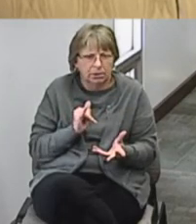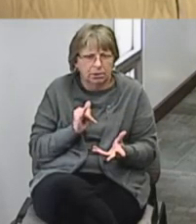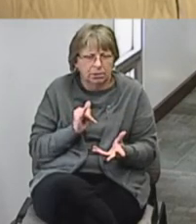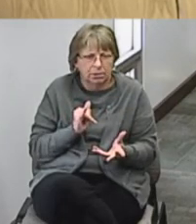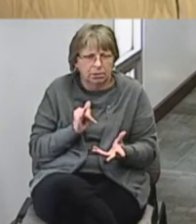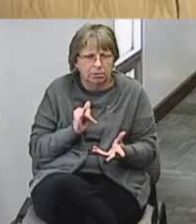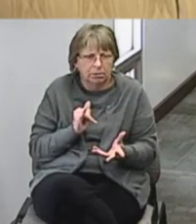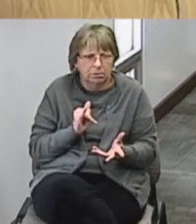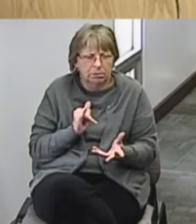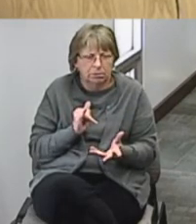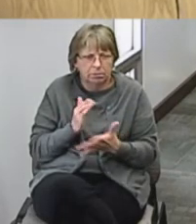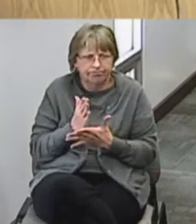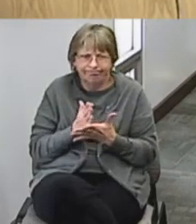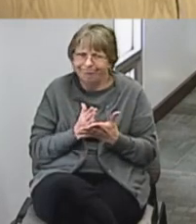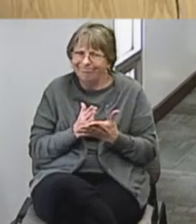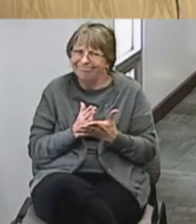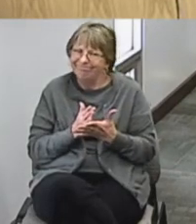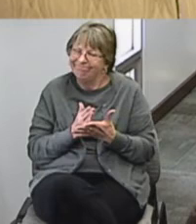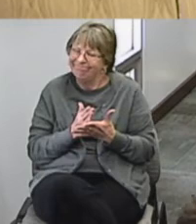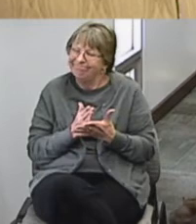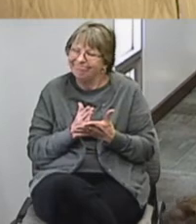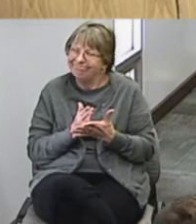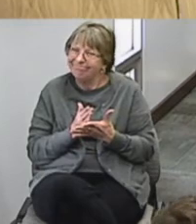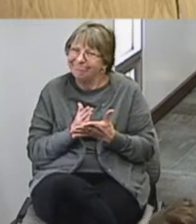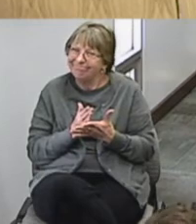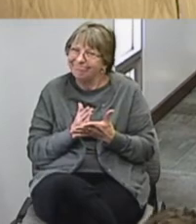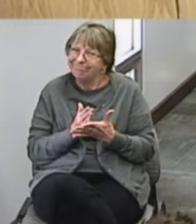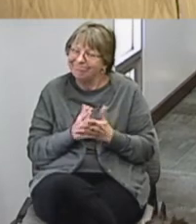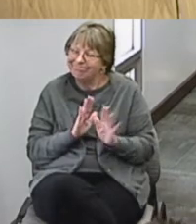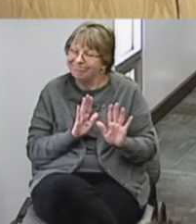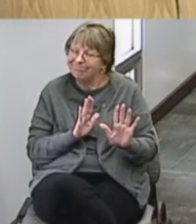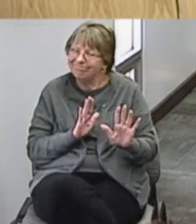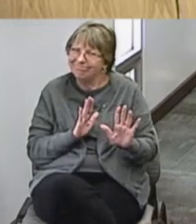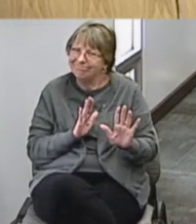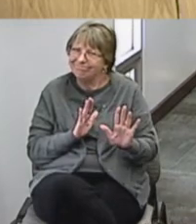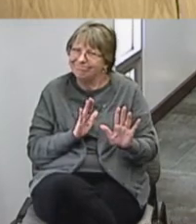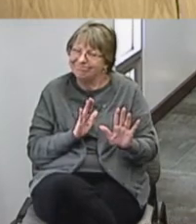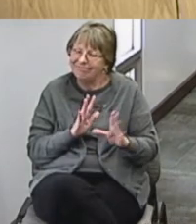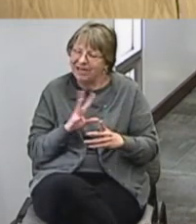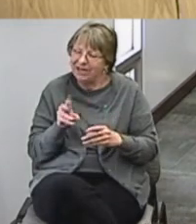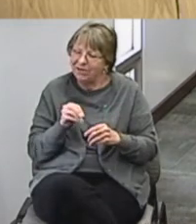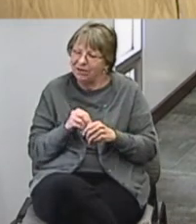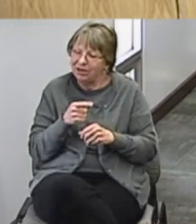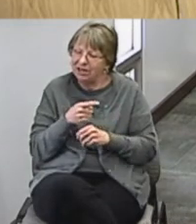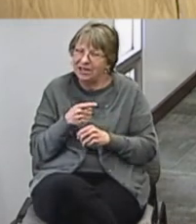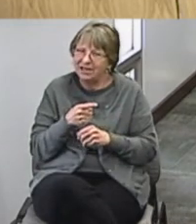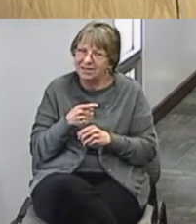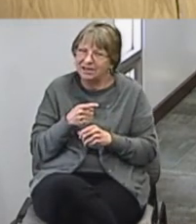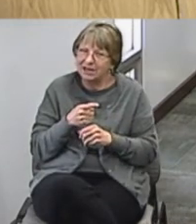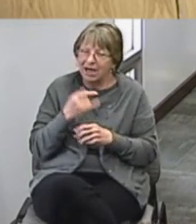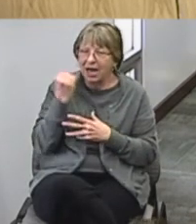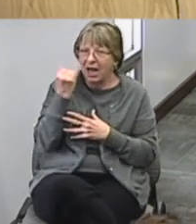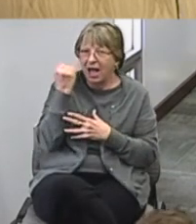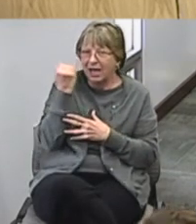was some reluctance in including in some way this notion of job retention.